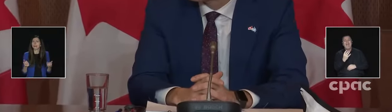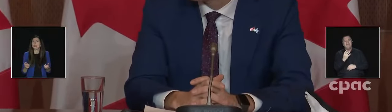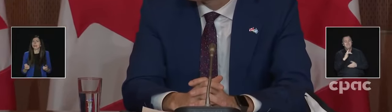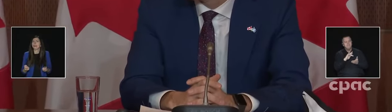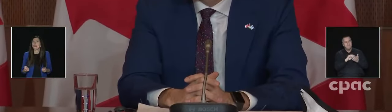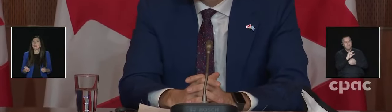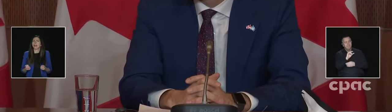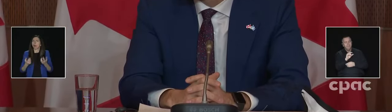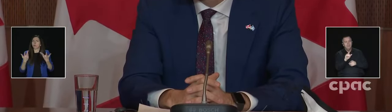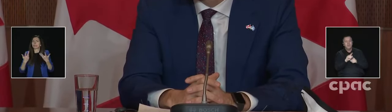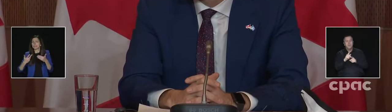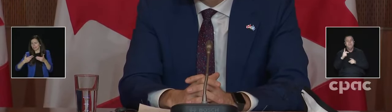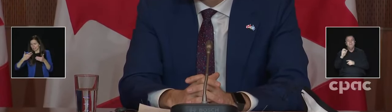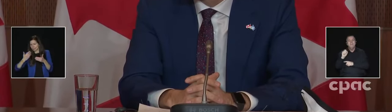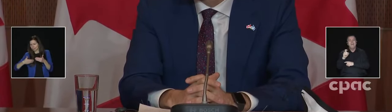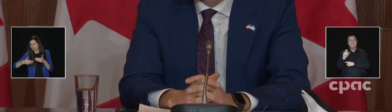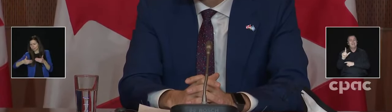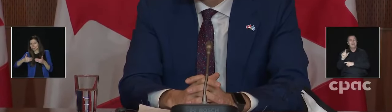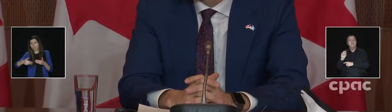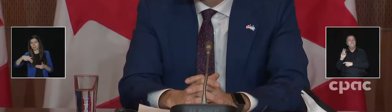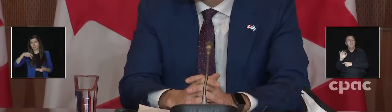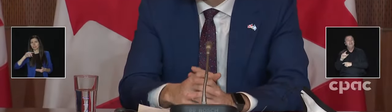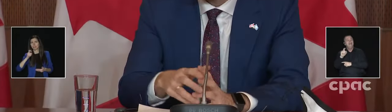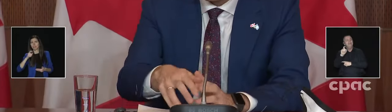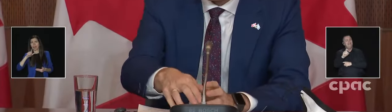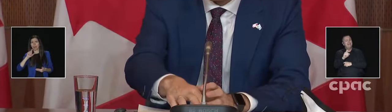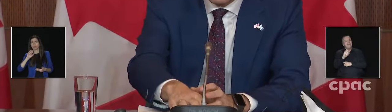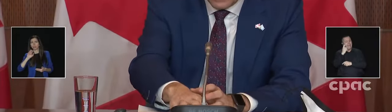needed to treat high-risk patients?